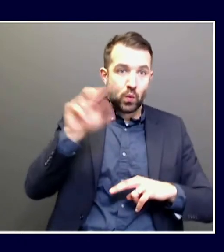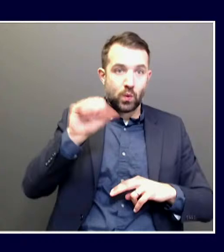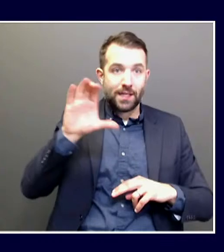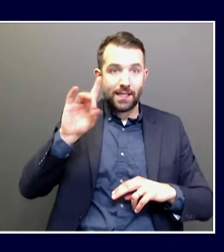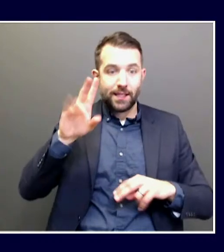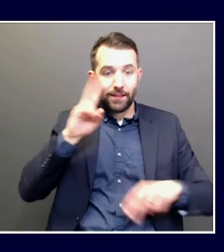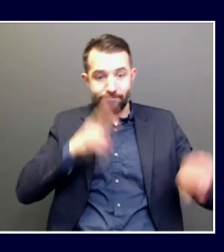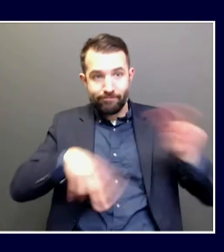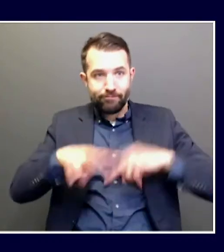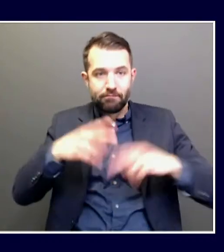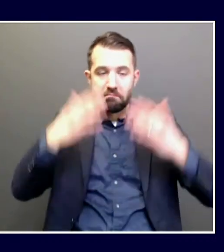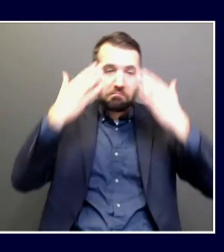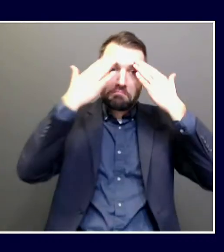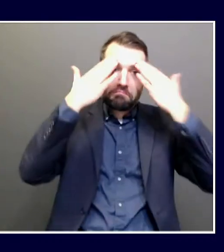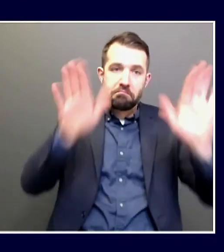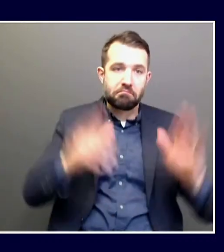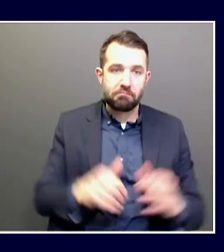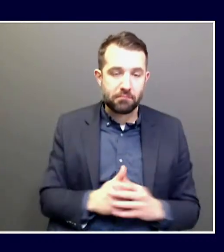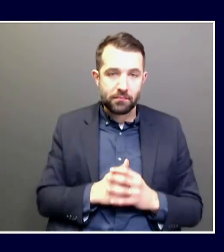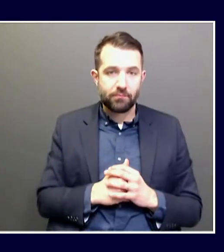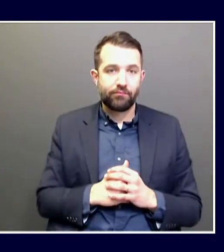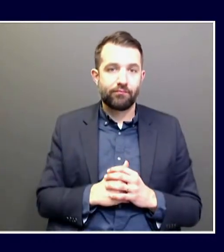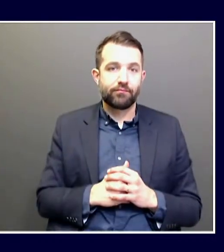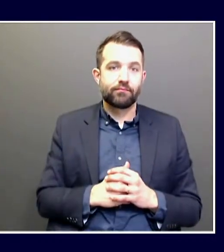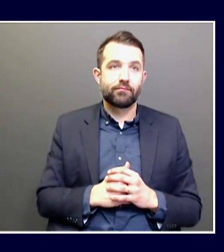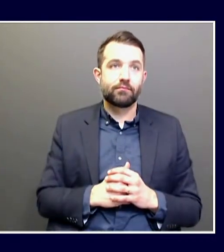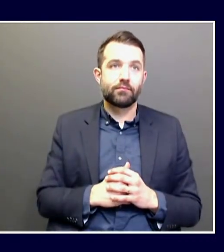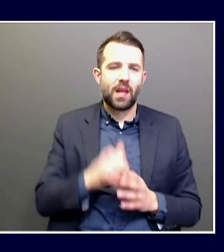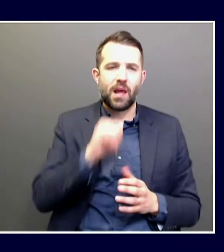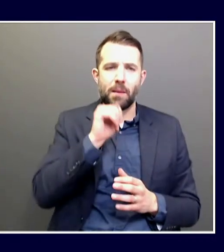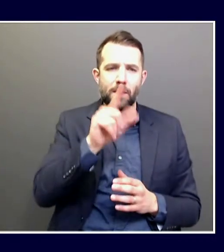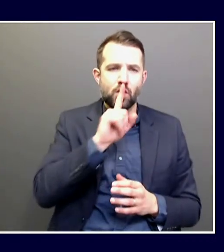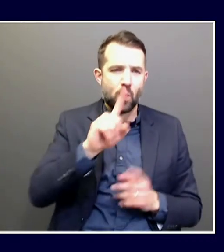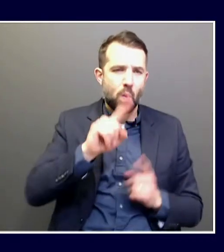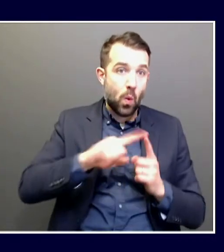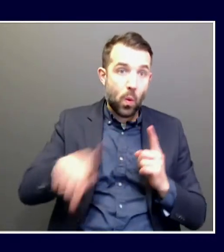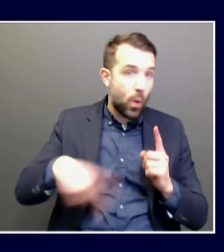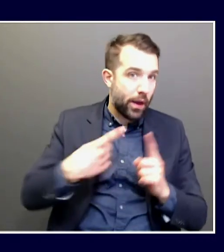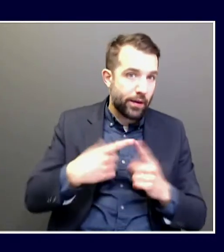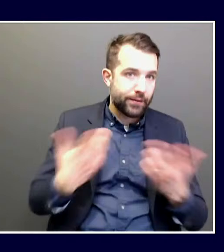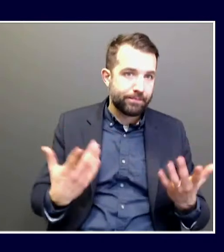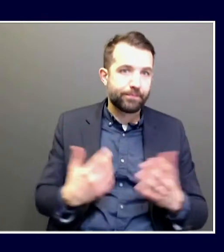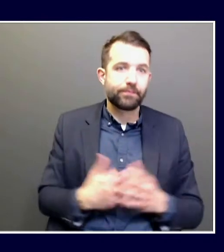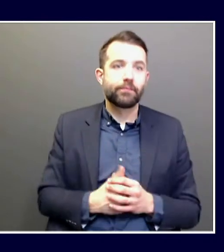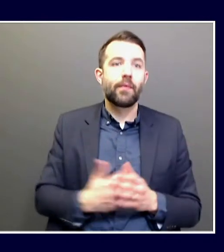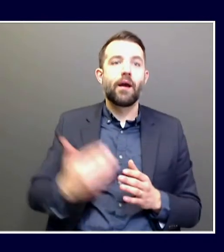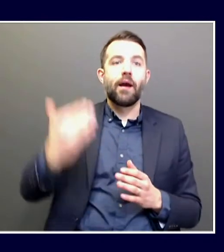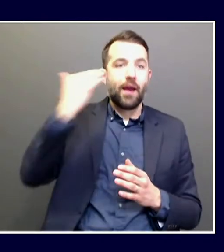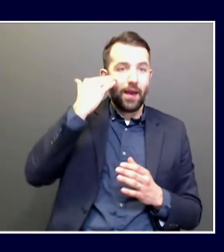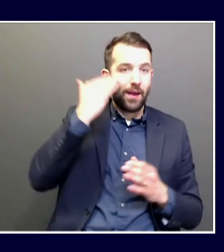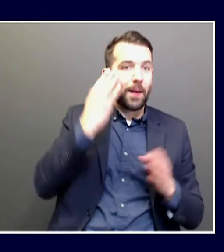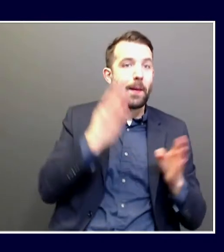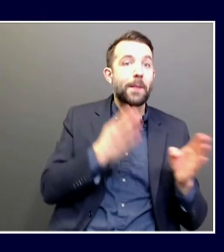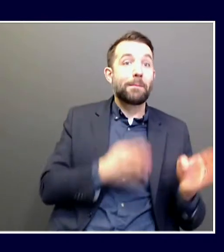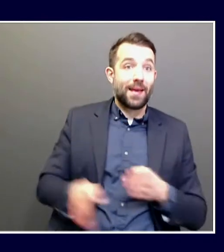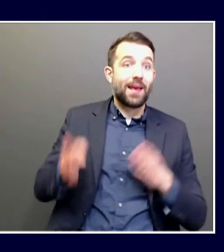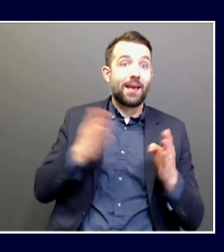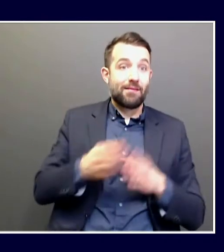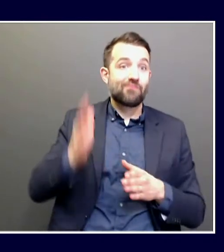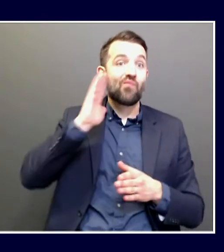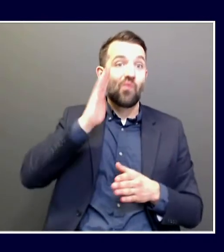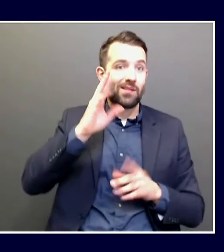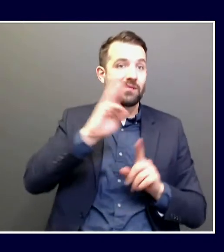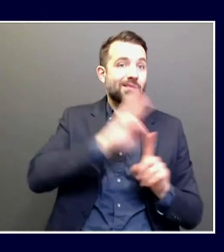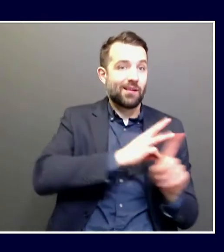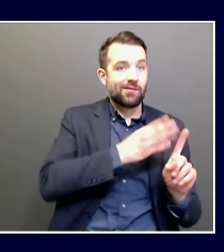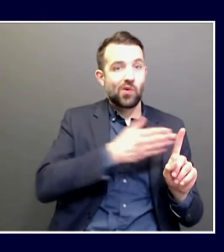out. I'm not sure, Brian. I know that they're planning for it, and they've started working with